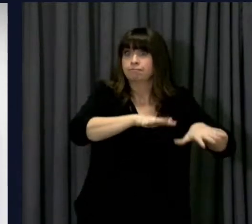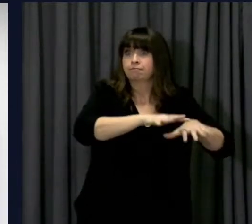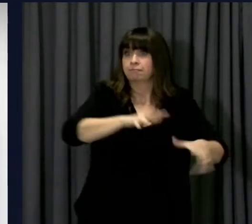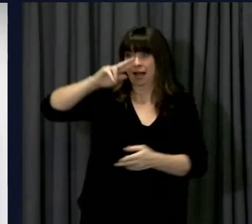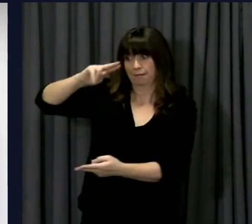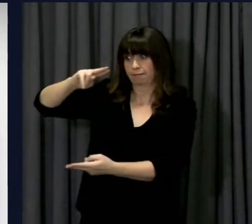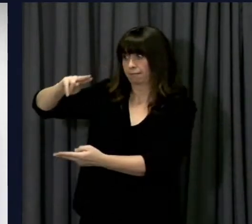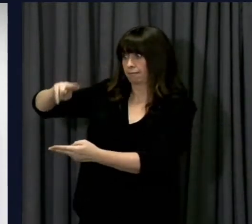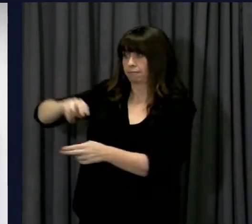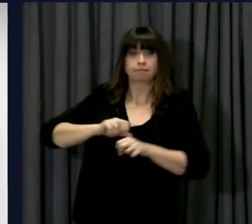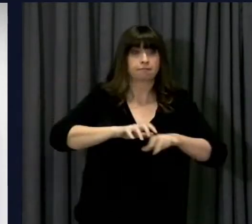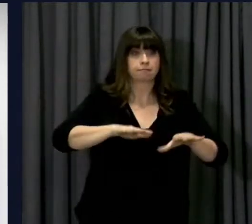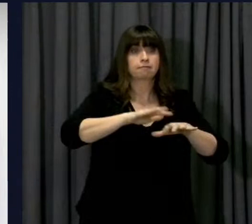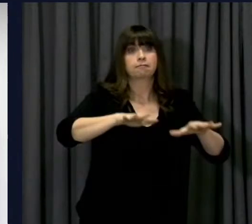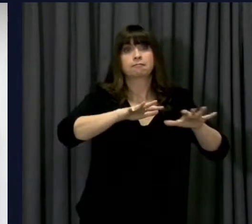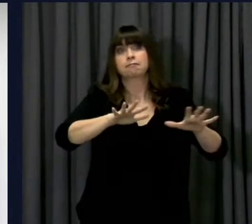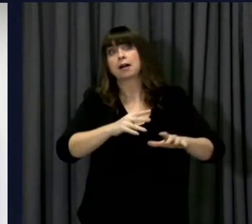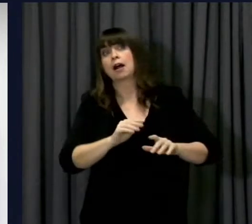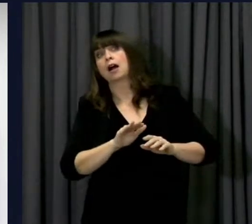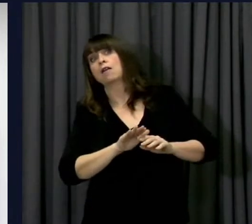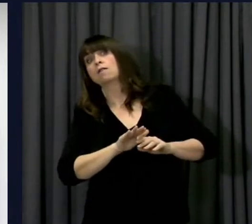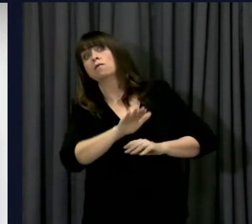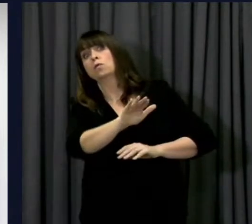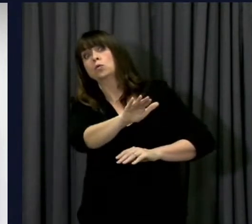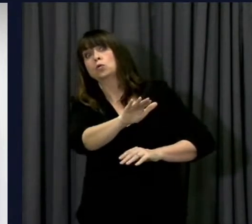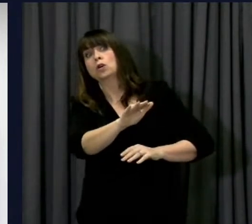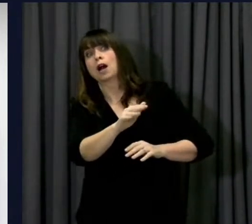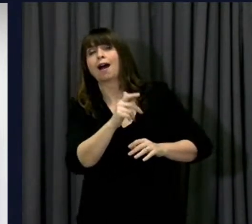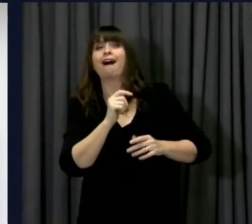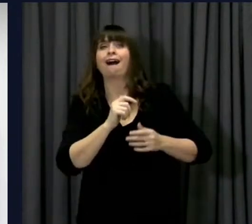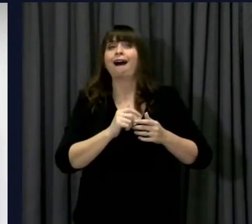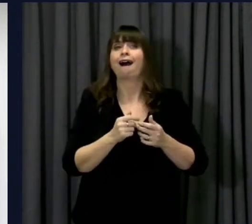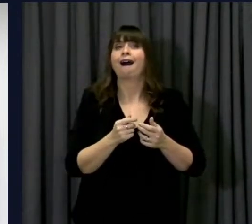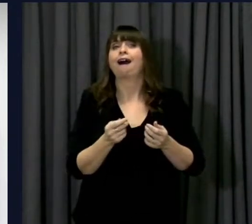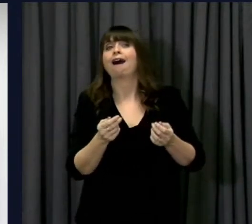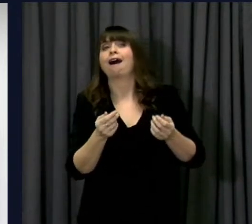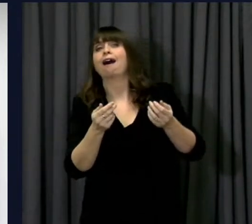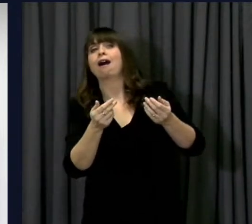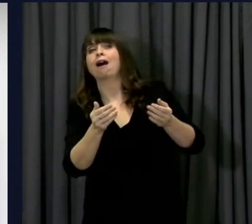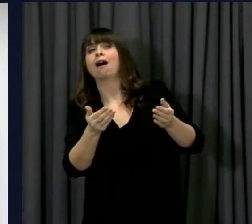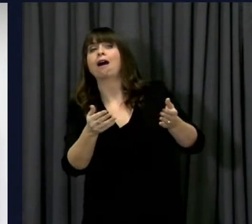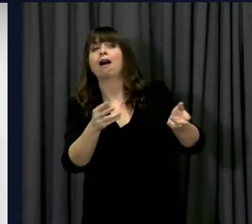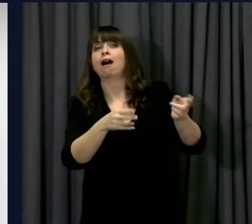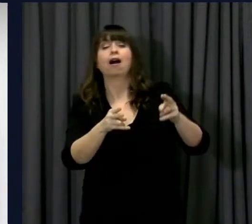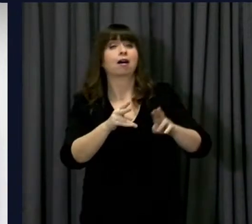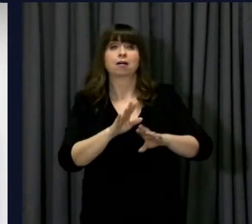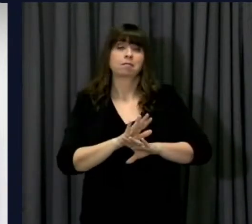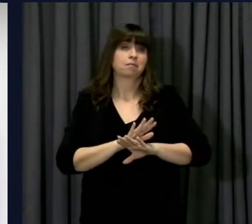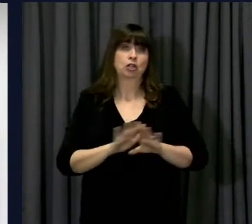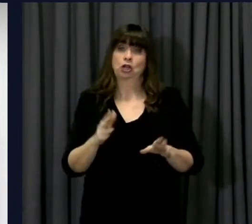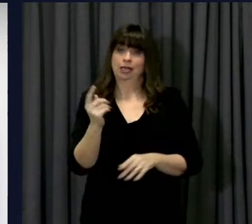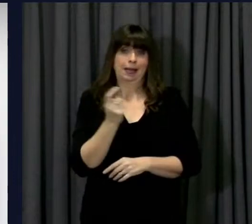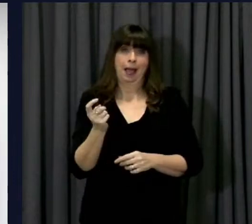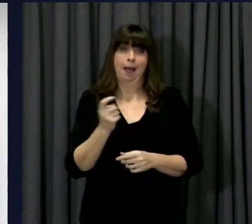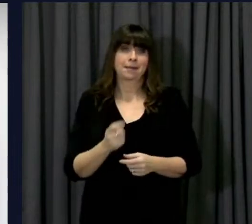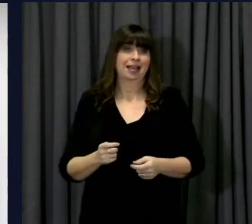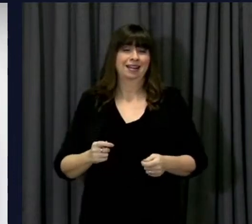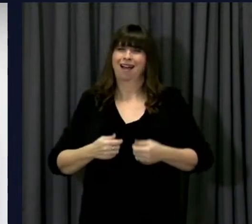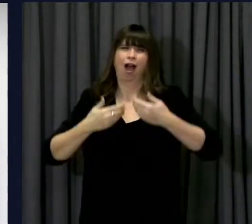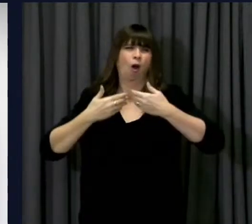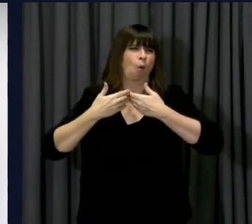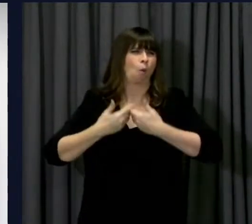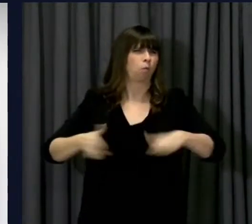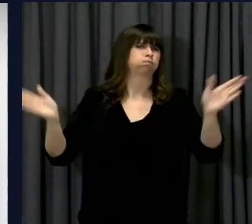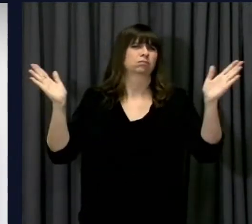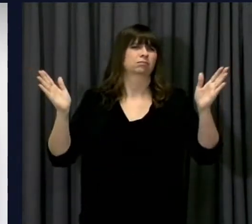forward to different choices being made. But I still don't think people should expect there to be a radical and significant easing